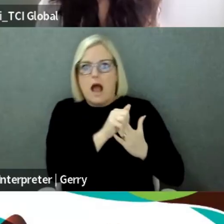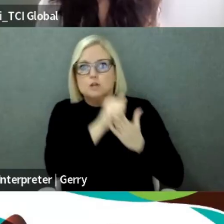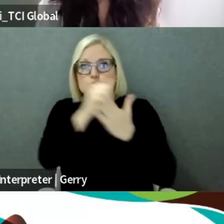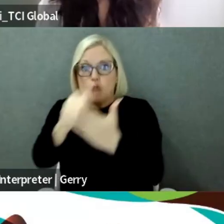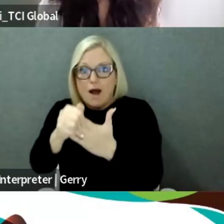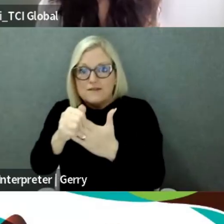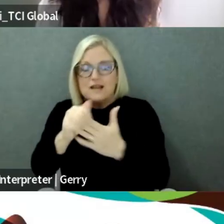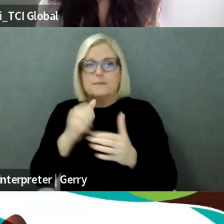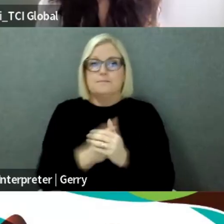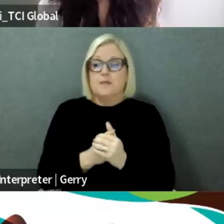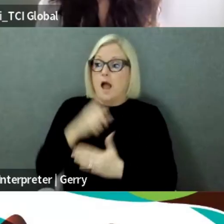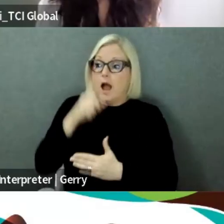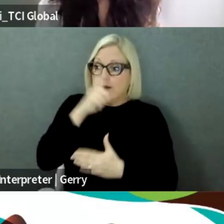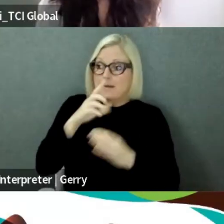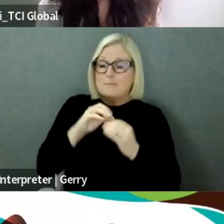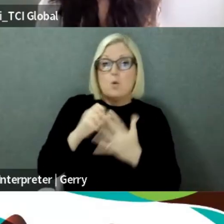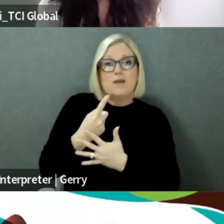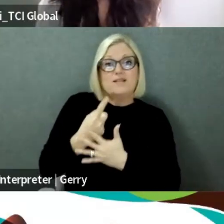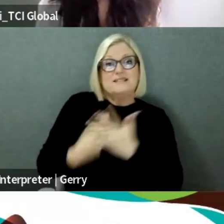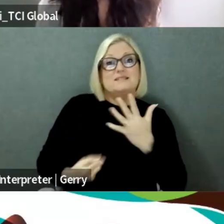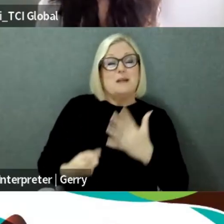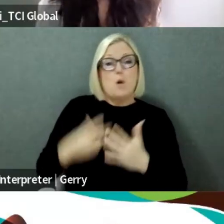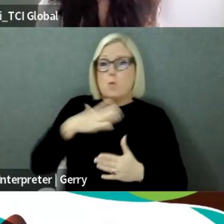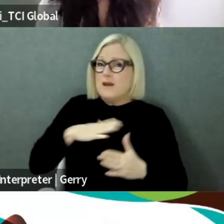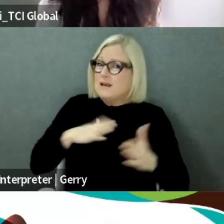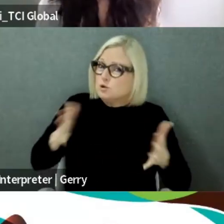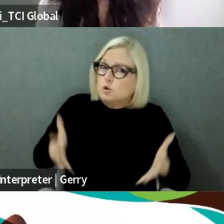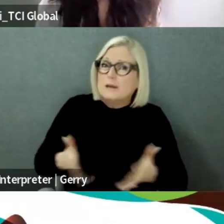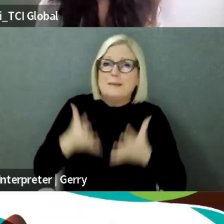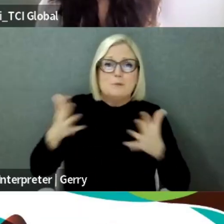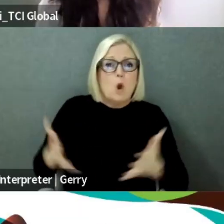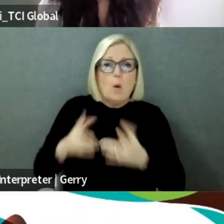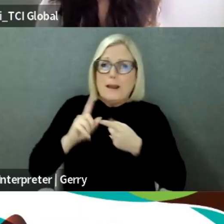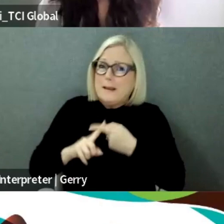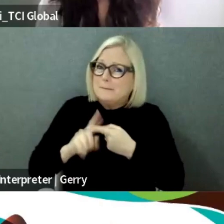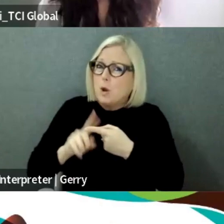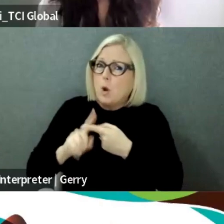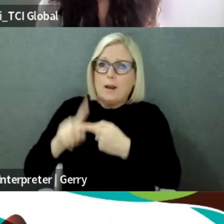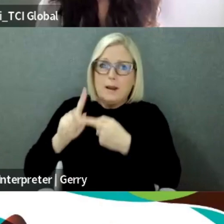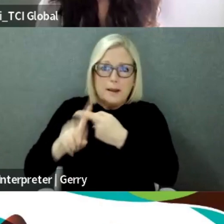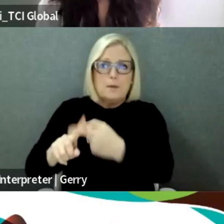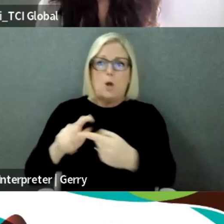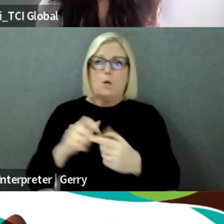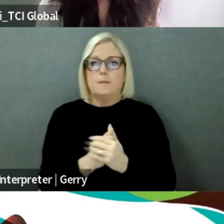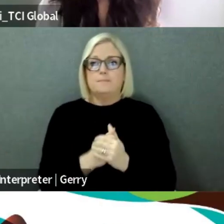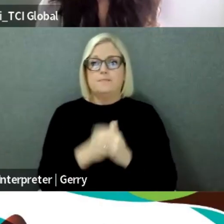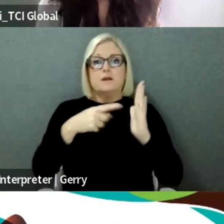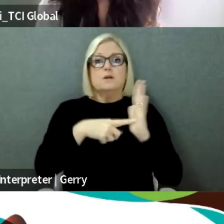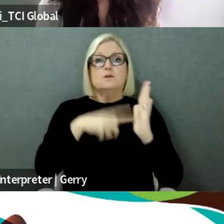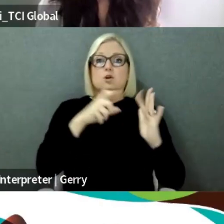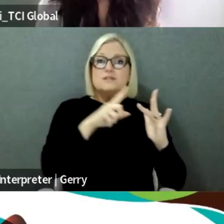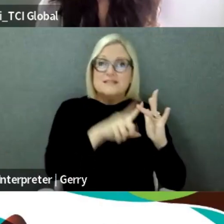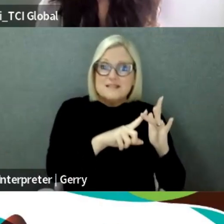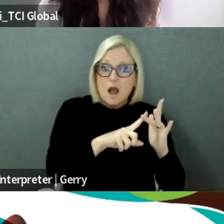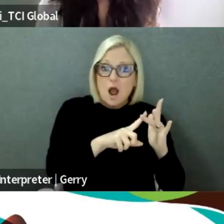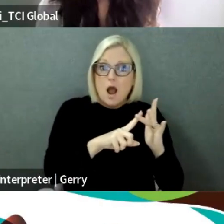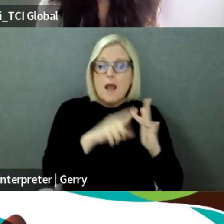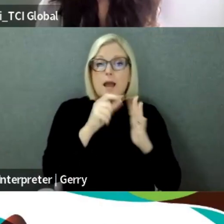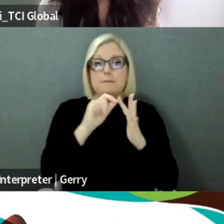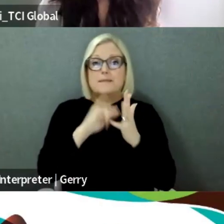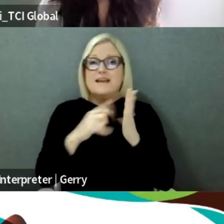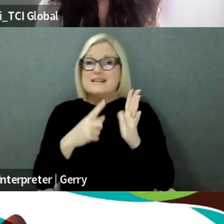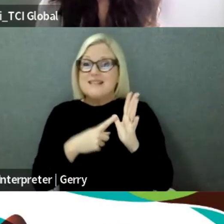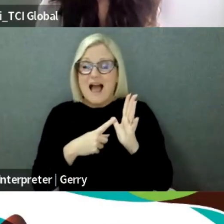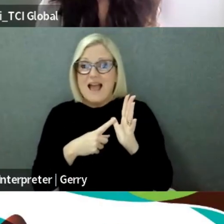cannot succeed without them. They are central. And we have already heard today from TCI and PSA, they're working